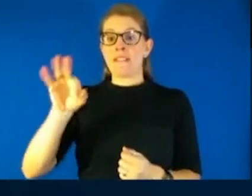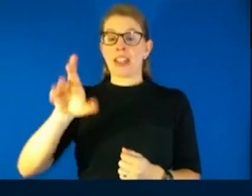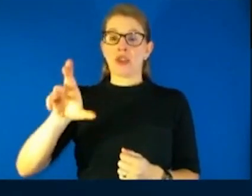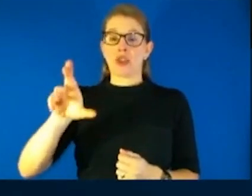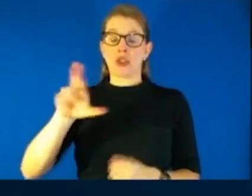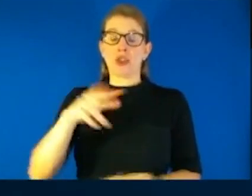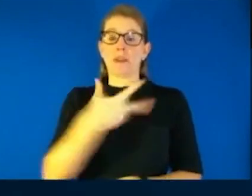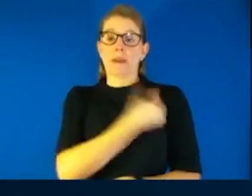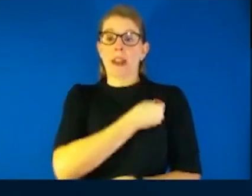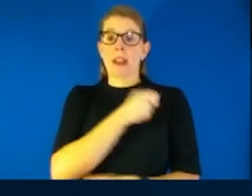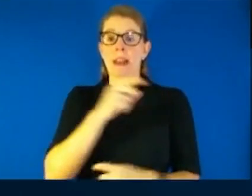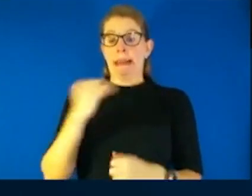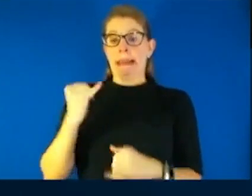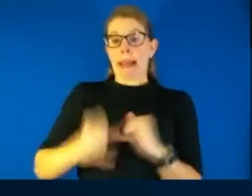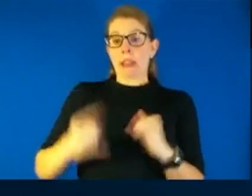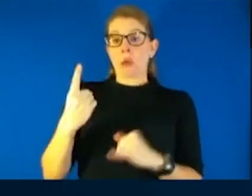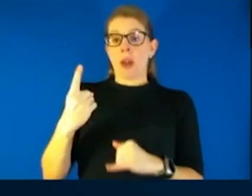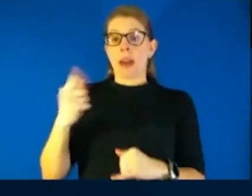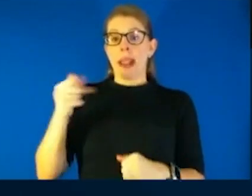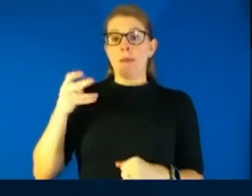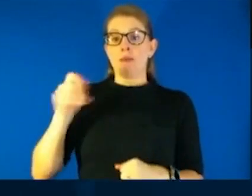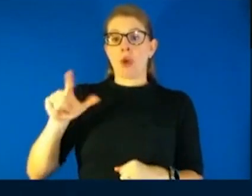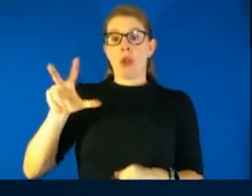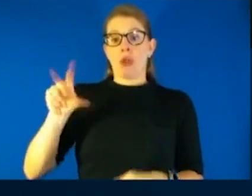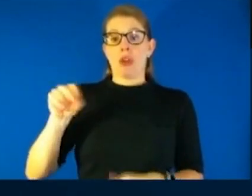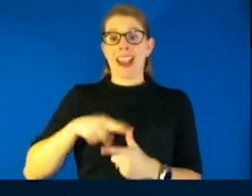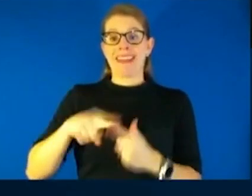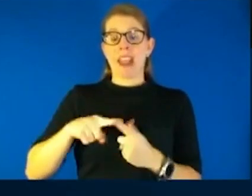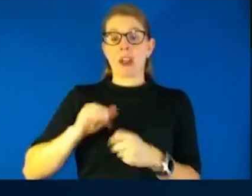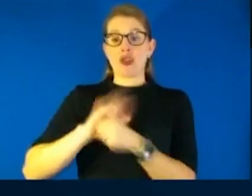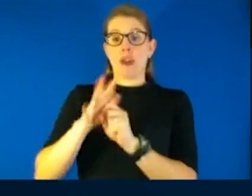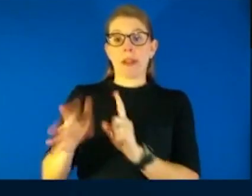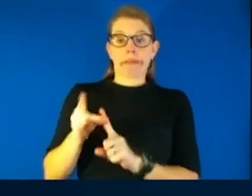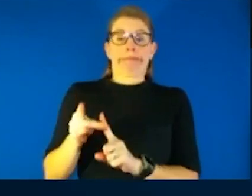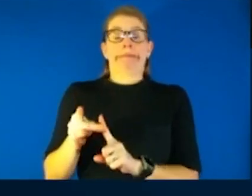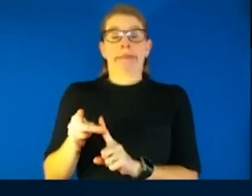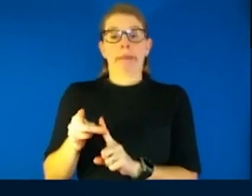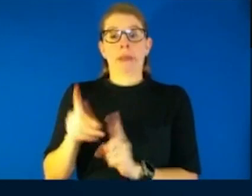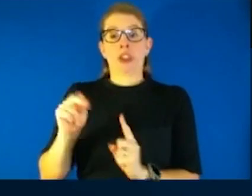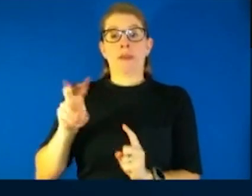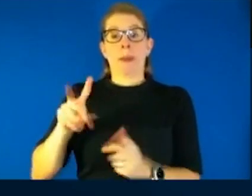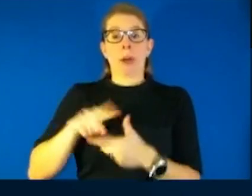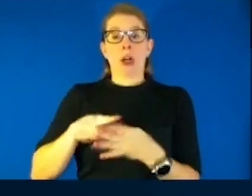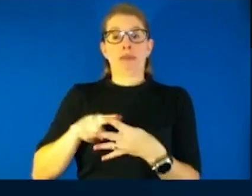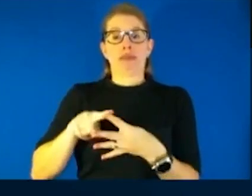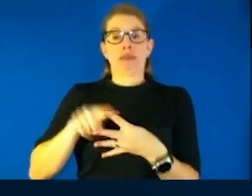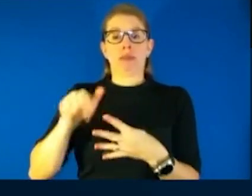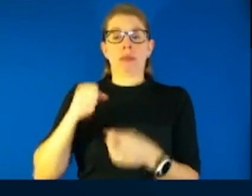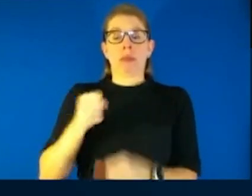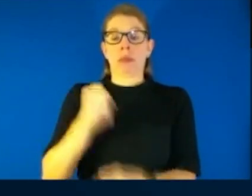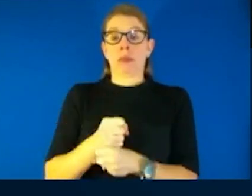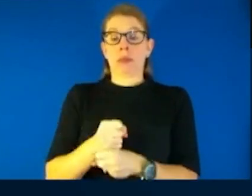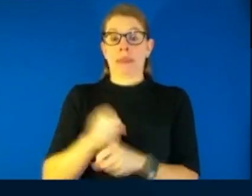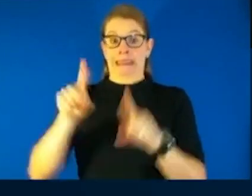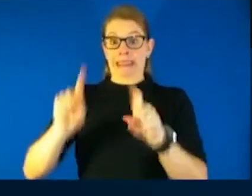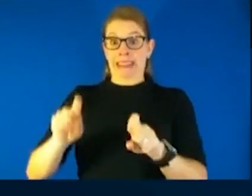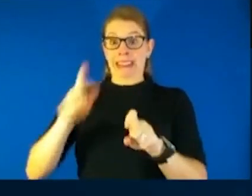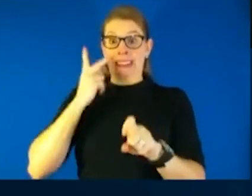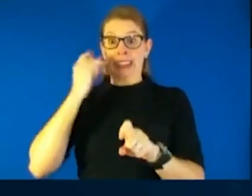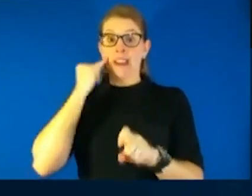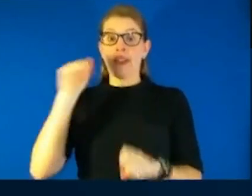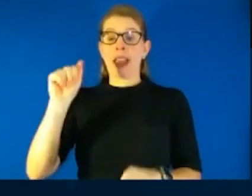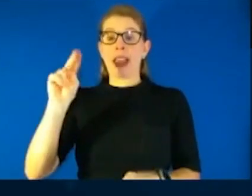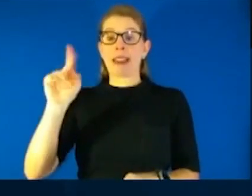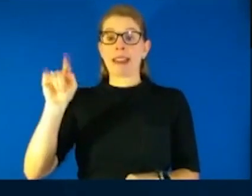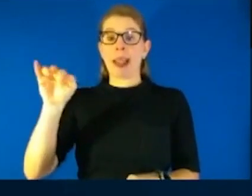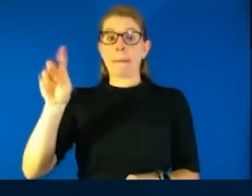April 30th and had COVID at the beginning of November this year, is there a way to test to see if antibodies are still high before